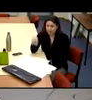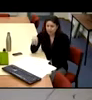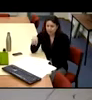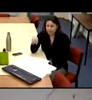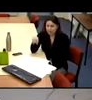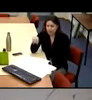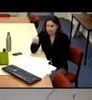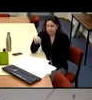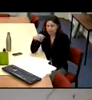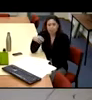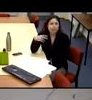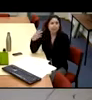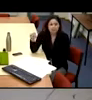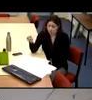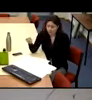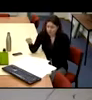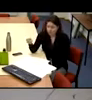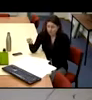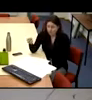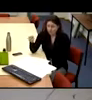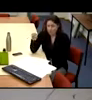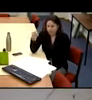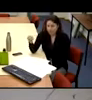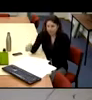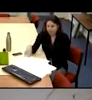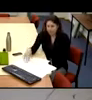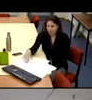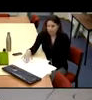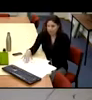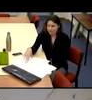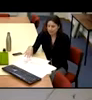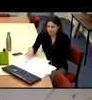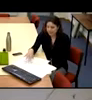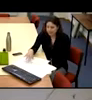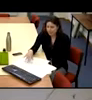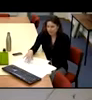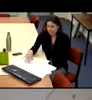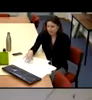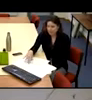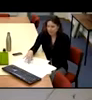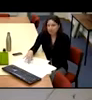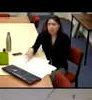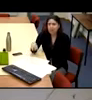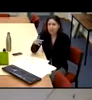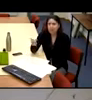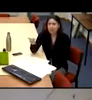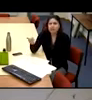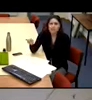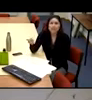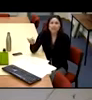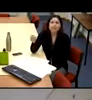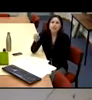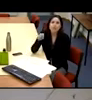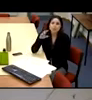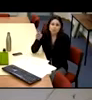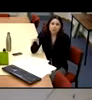your homeland, Sakina believes they lost their identity, and being granted refugee status gave them another identity. So she explains